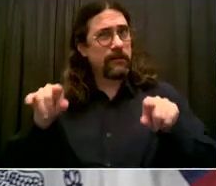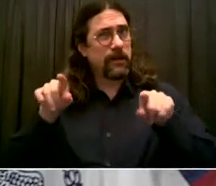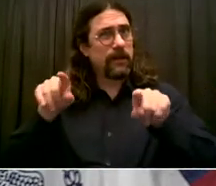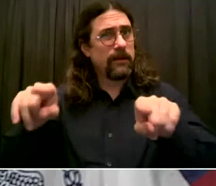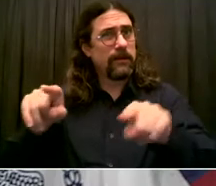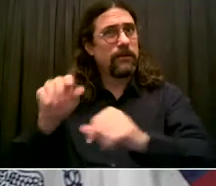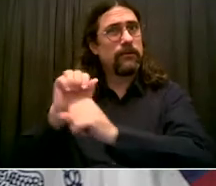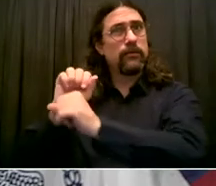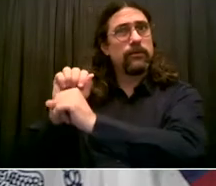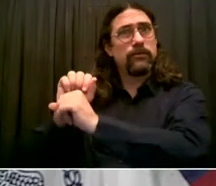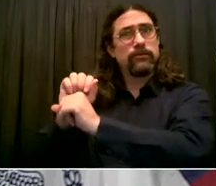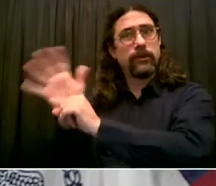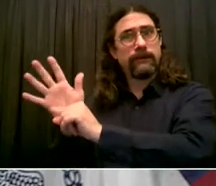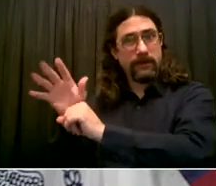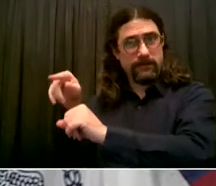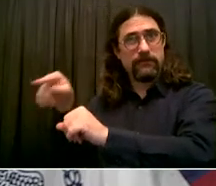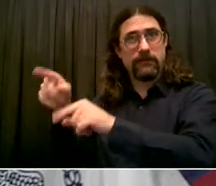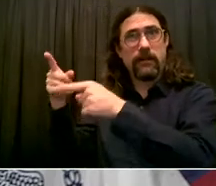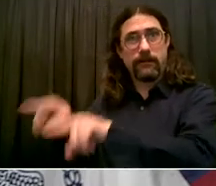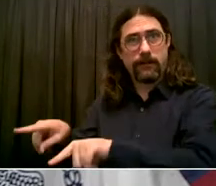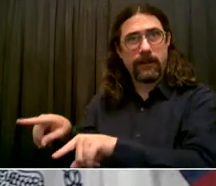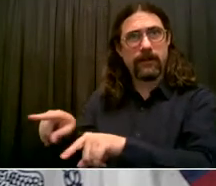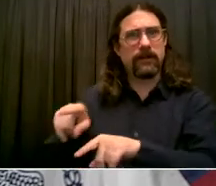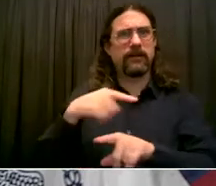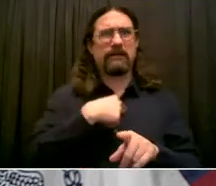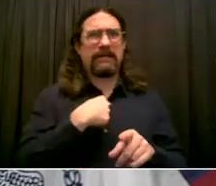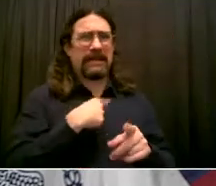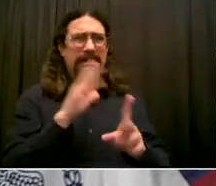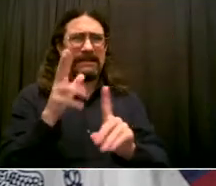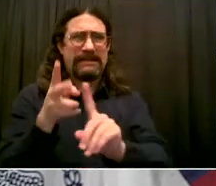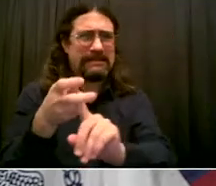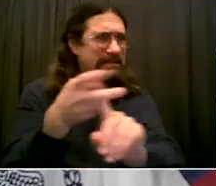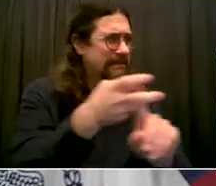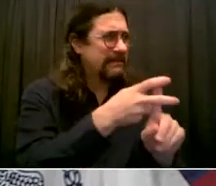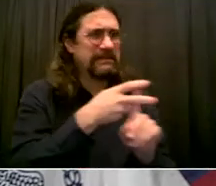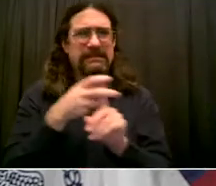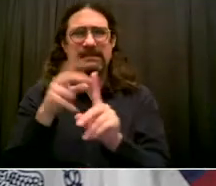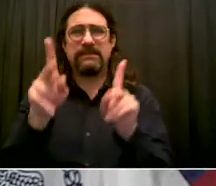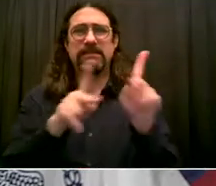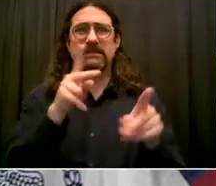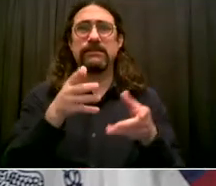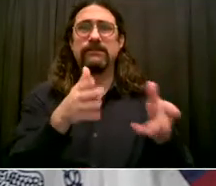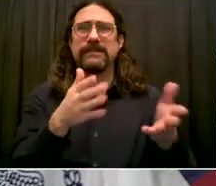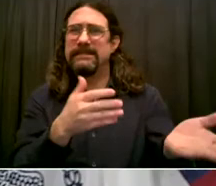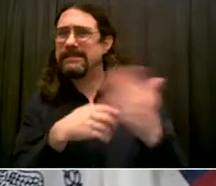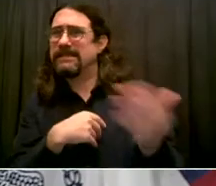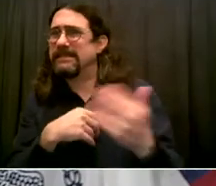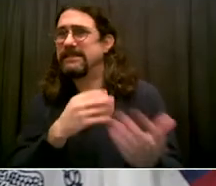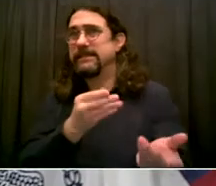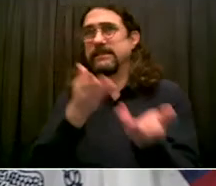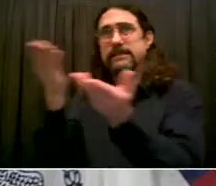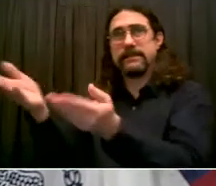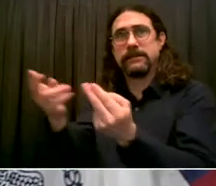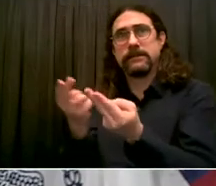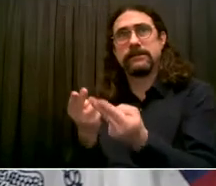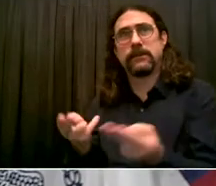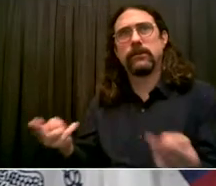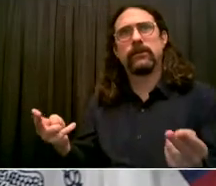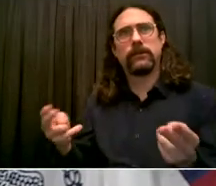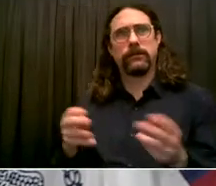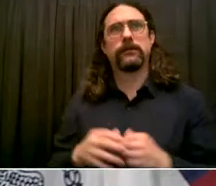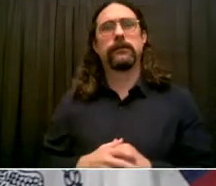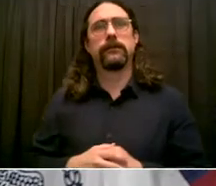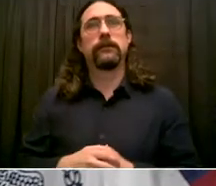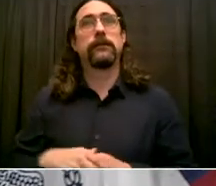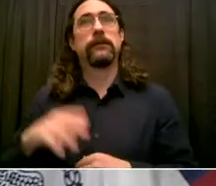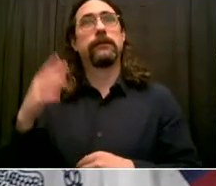safe haven approach, with the closing of the subways at night, which was very productive, with sending out outreach workers. And outreach workers were heroic. Even